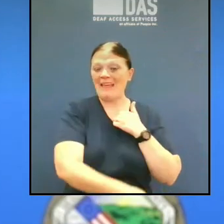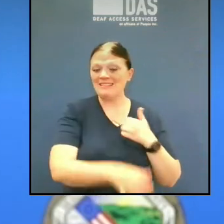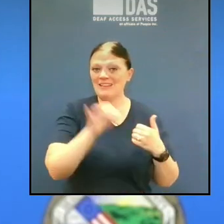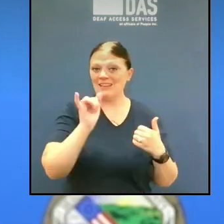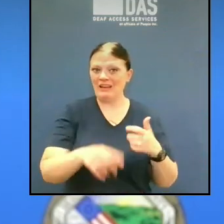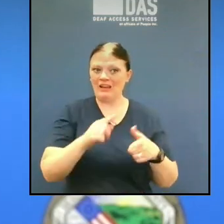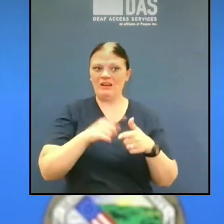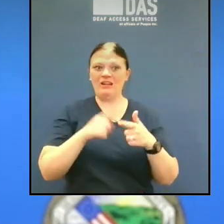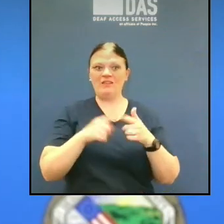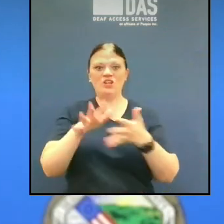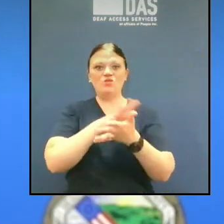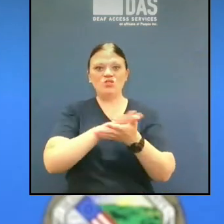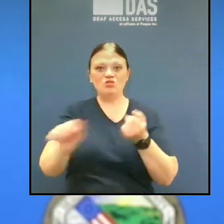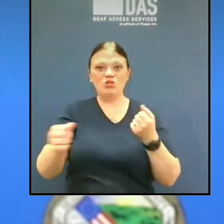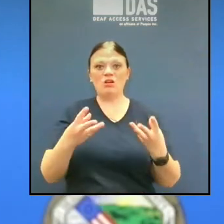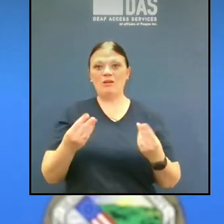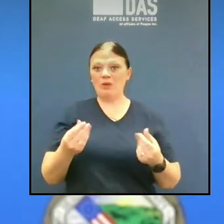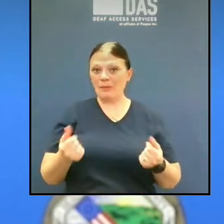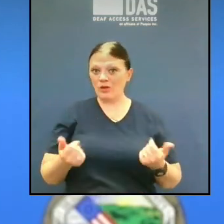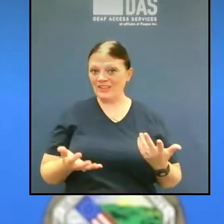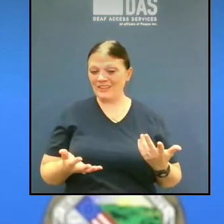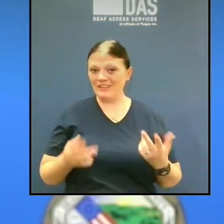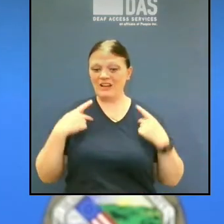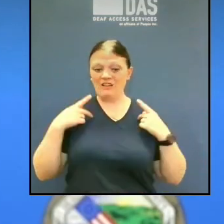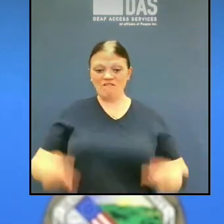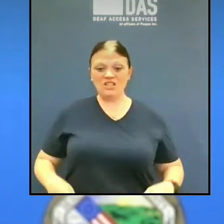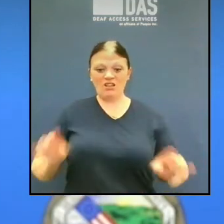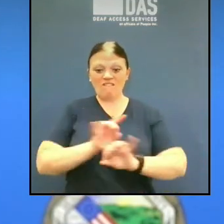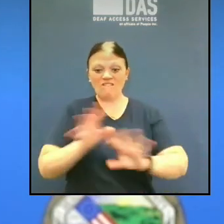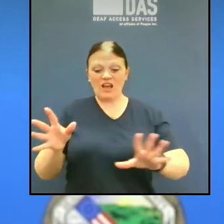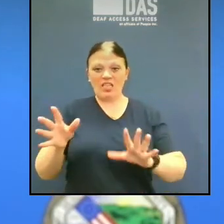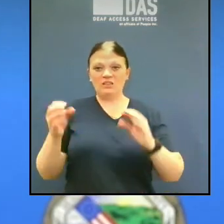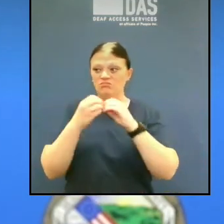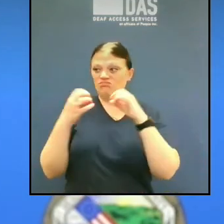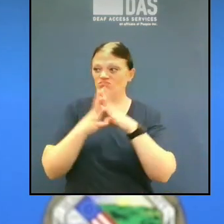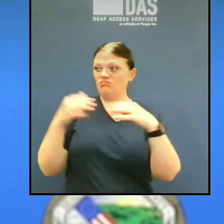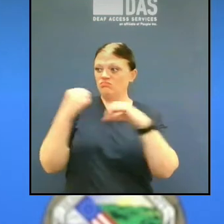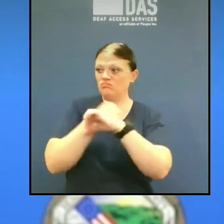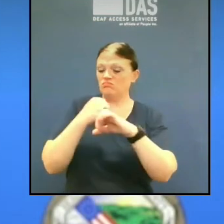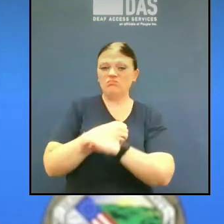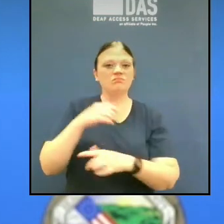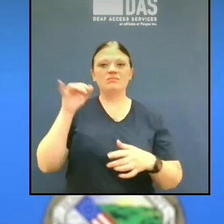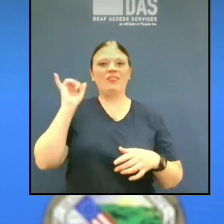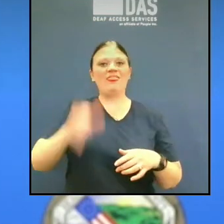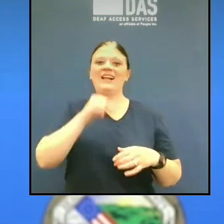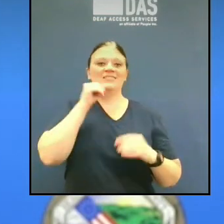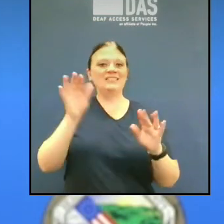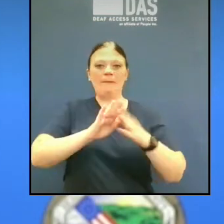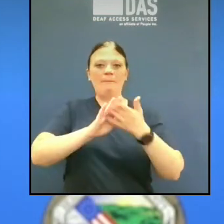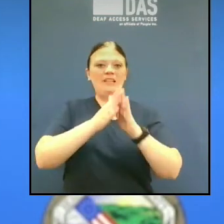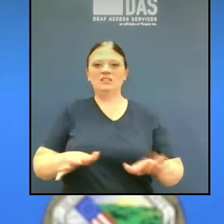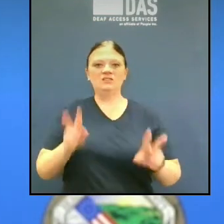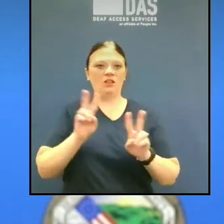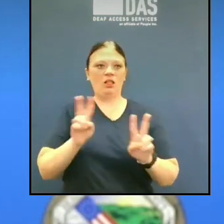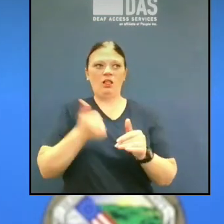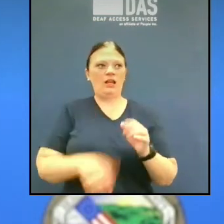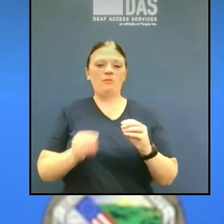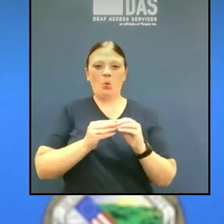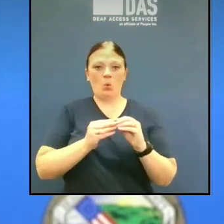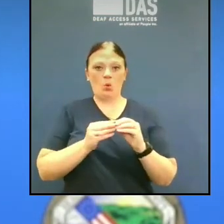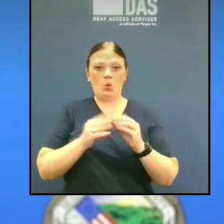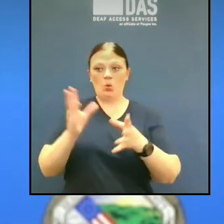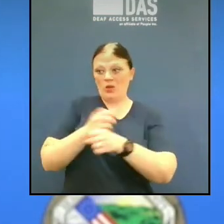in destruction of property, physical violence between individuals, it's no longer a peaceful protest. And at that time, if we got